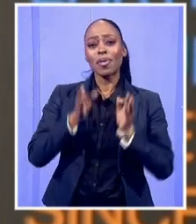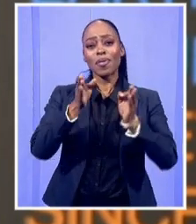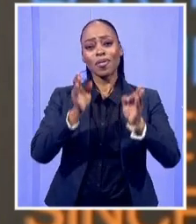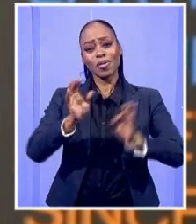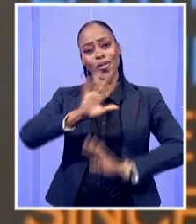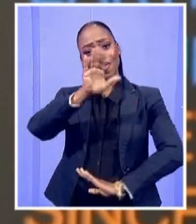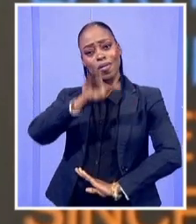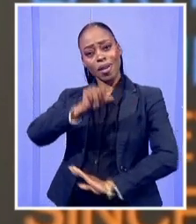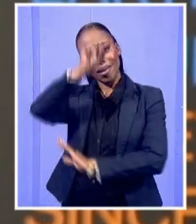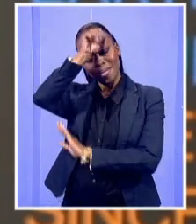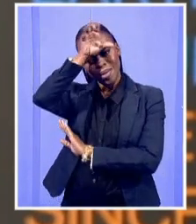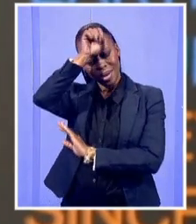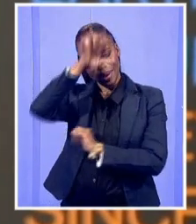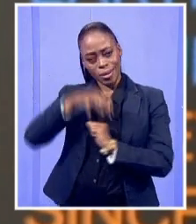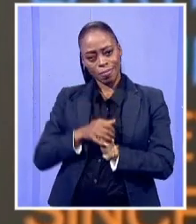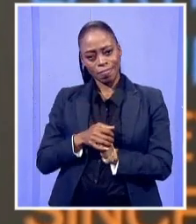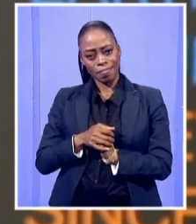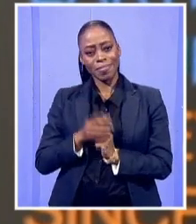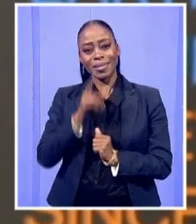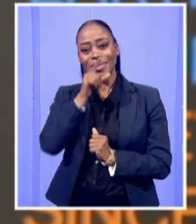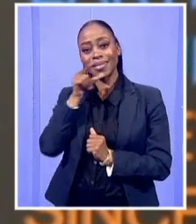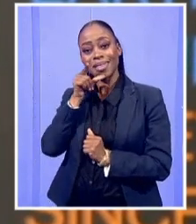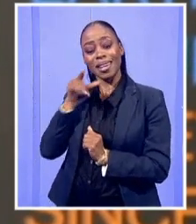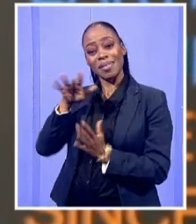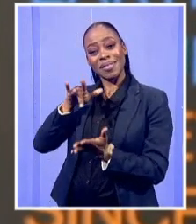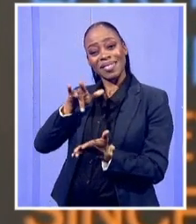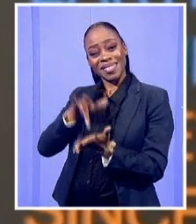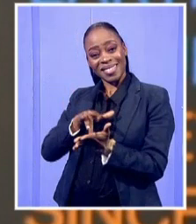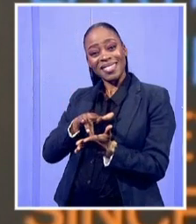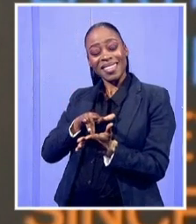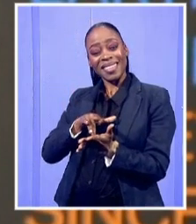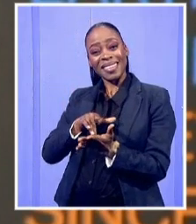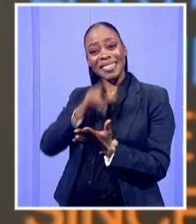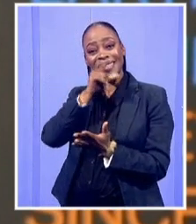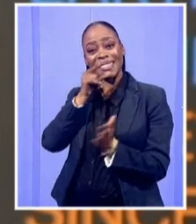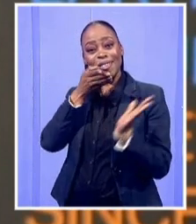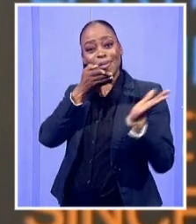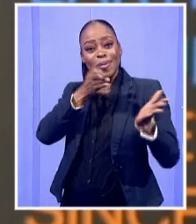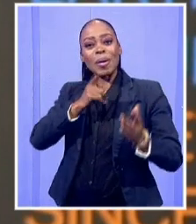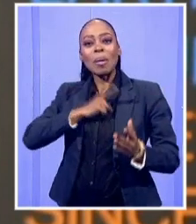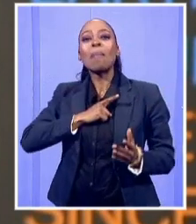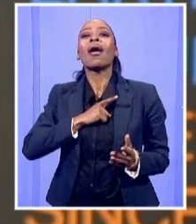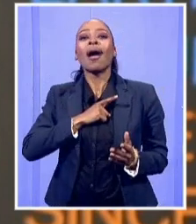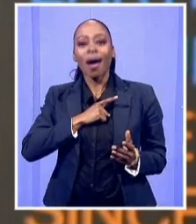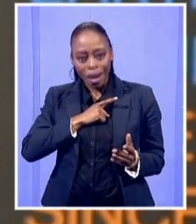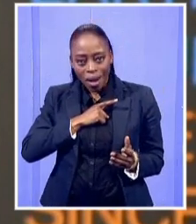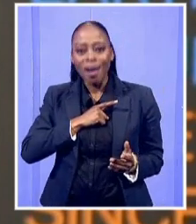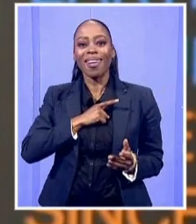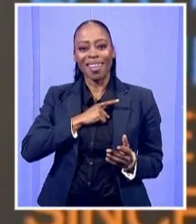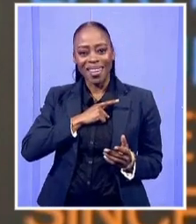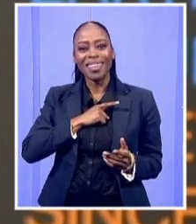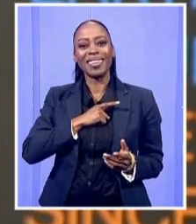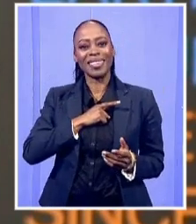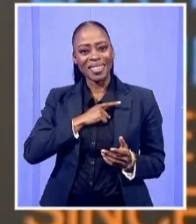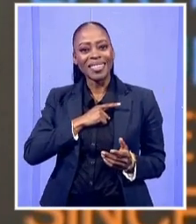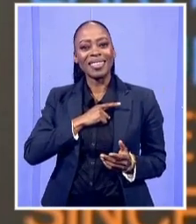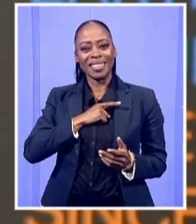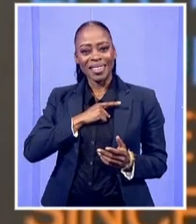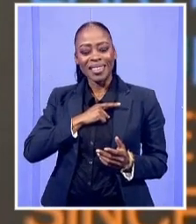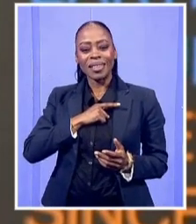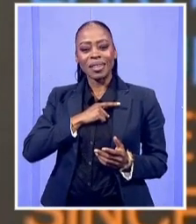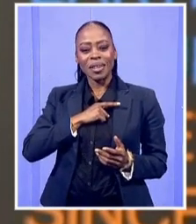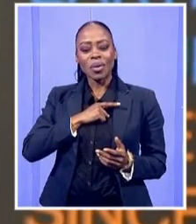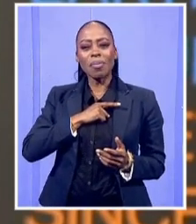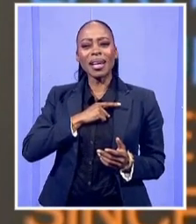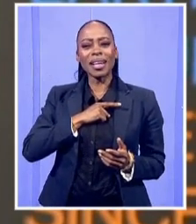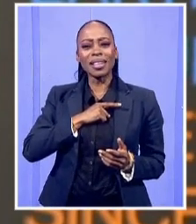mining. And as the name of this facility beckons, I agree that Khomanani is a